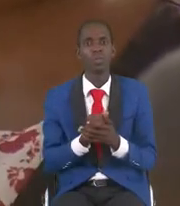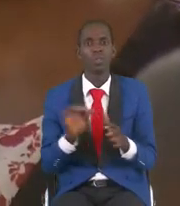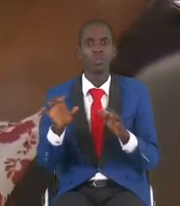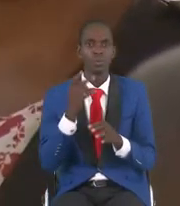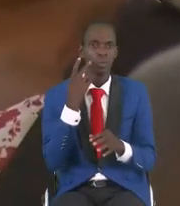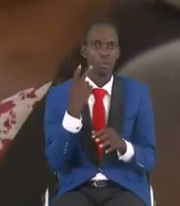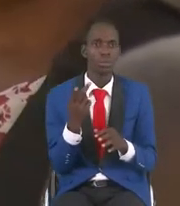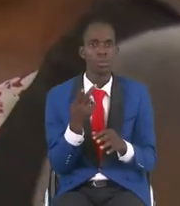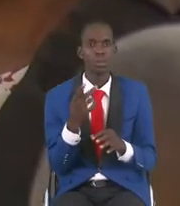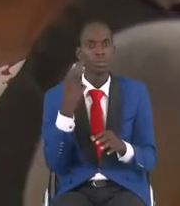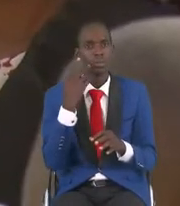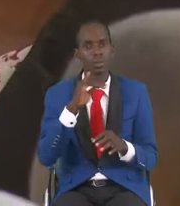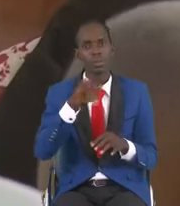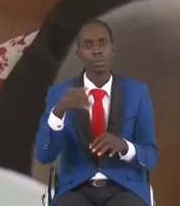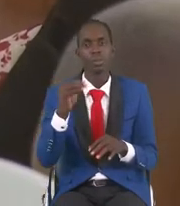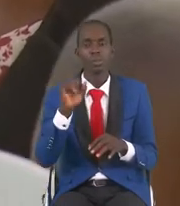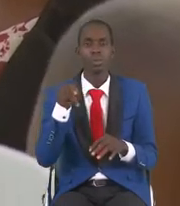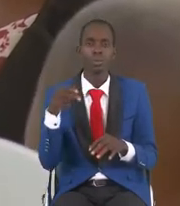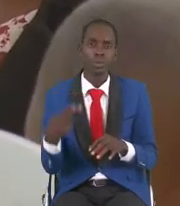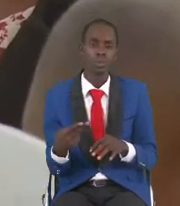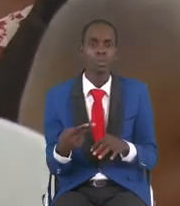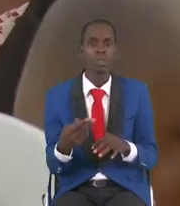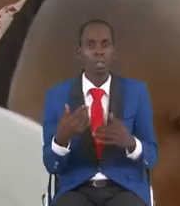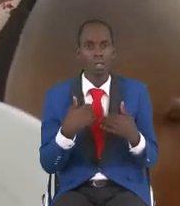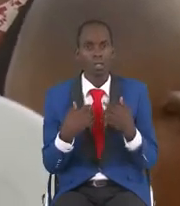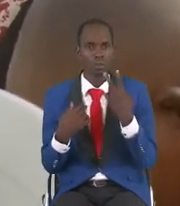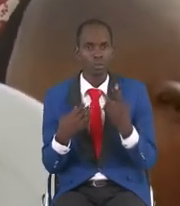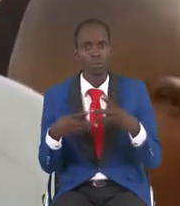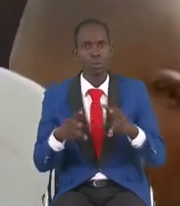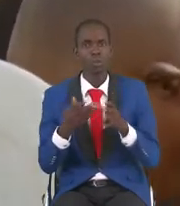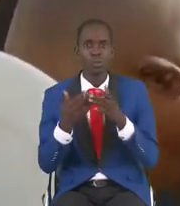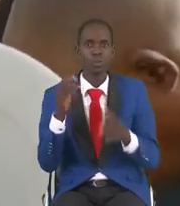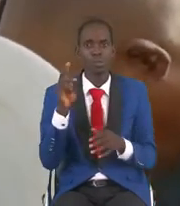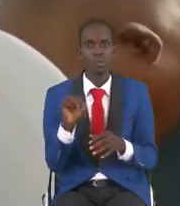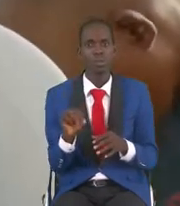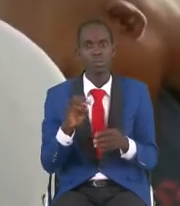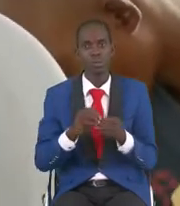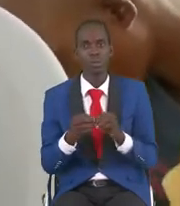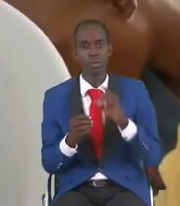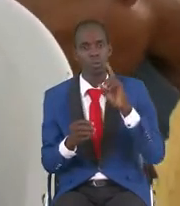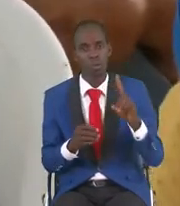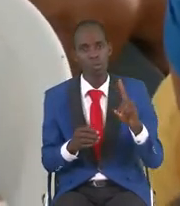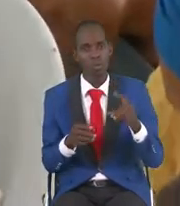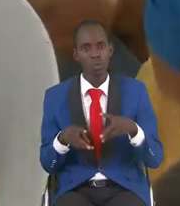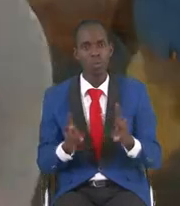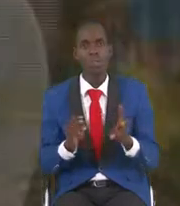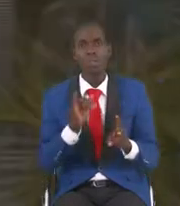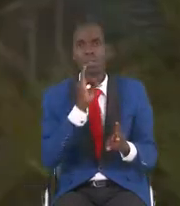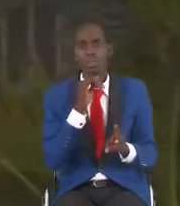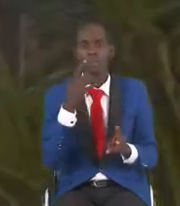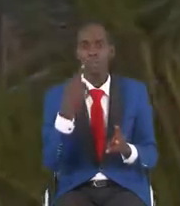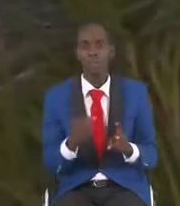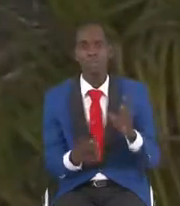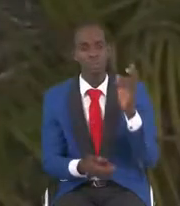Do you see Joseph? And Joseph had two streams before him. Number one stream is the temptress,